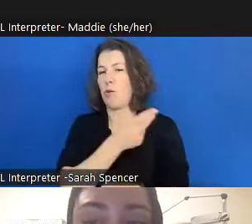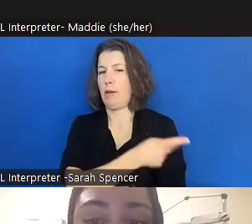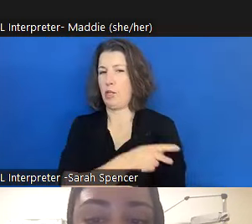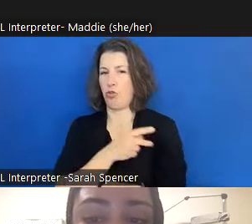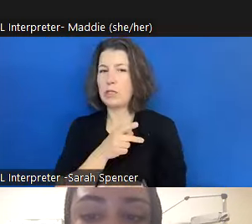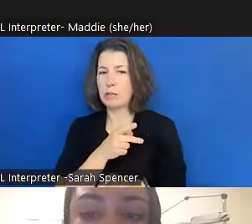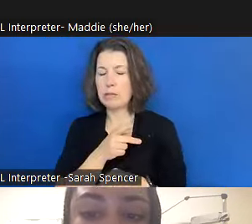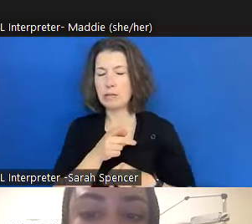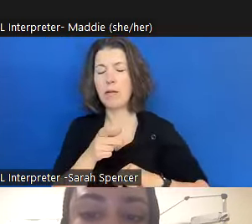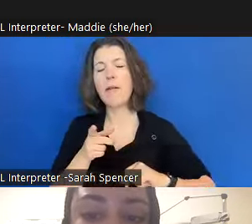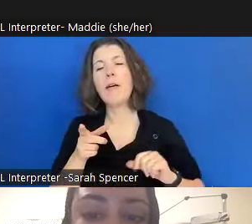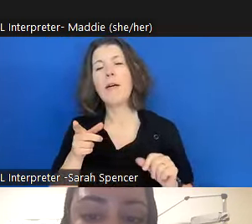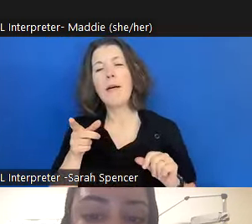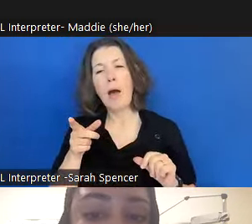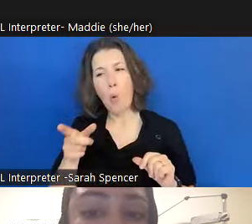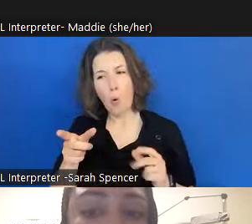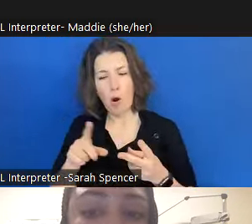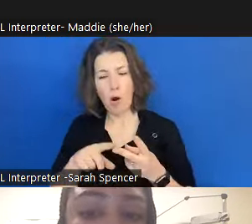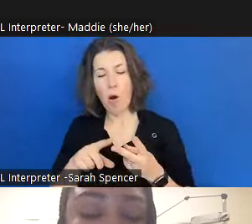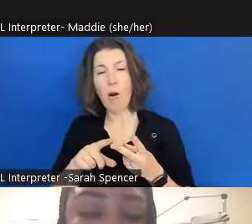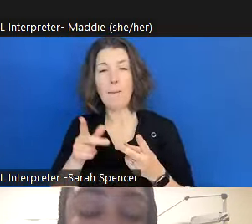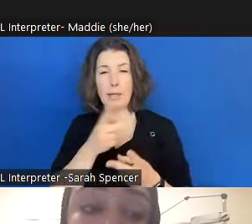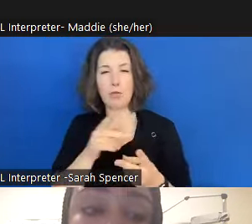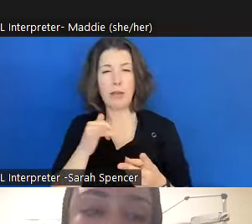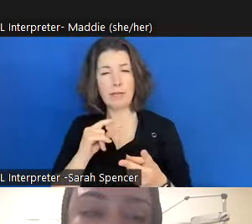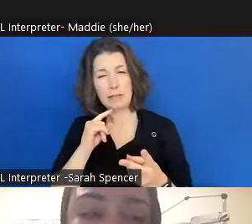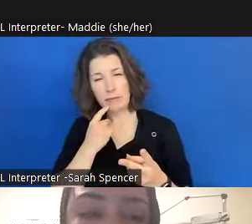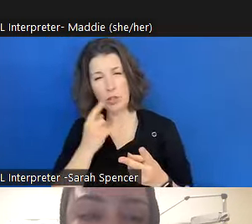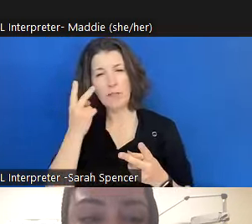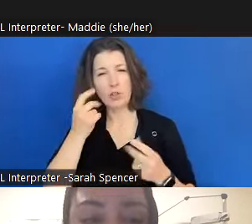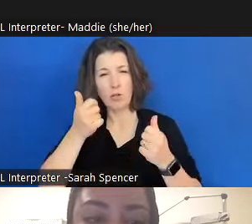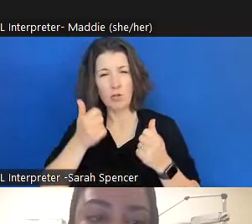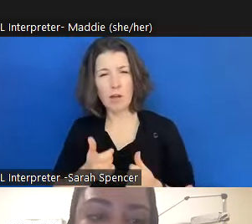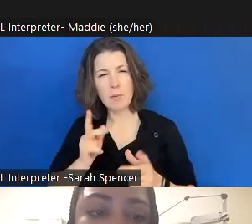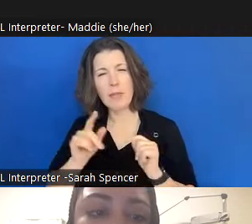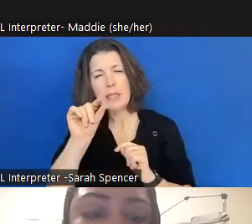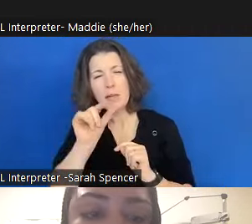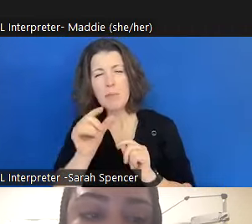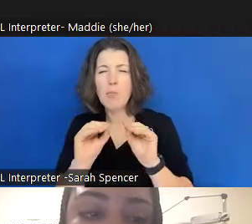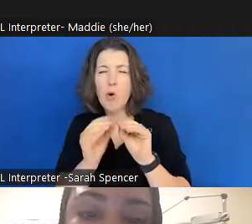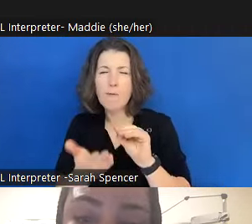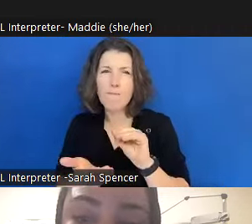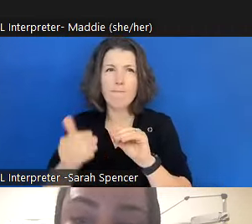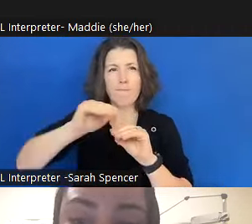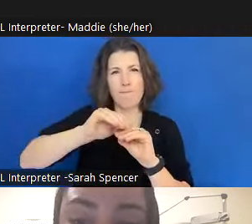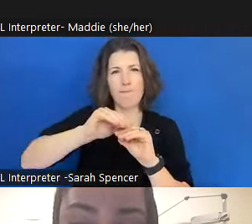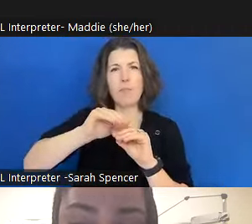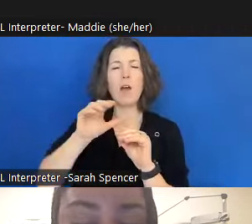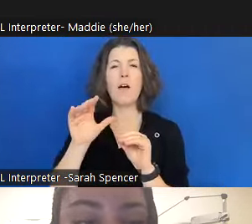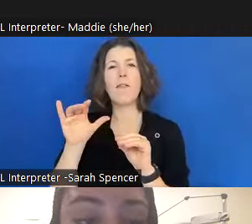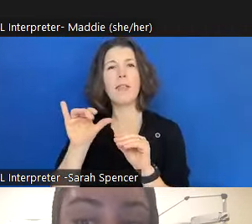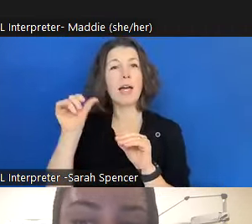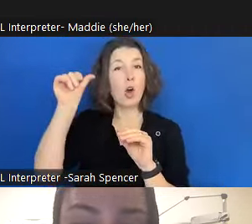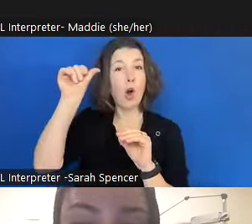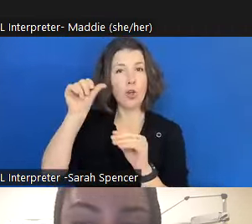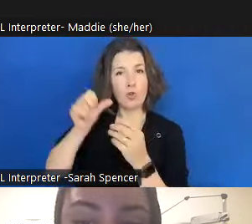agnosia or with severe vision loss, for people who need a little bit more of an auditory aid